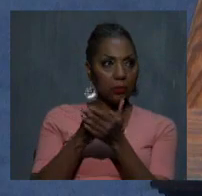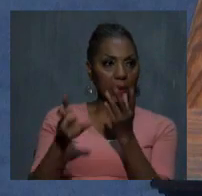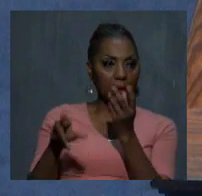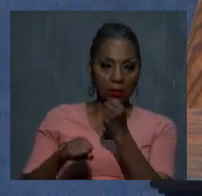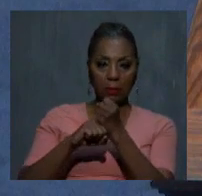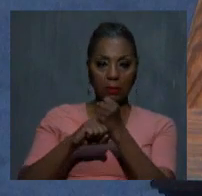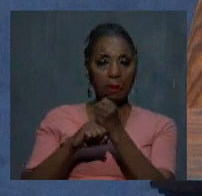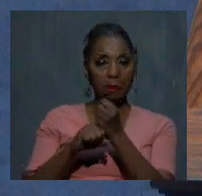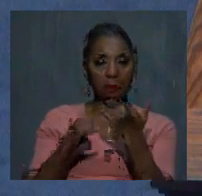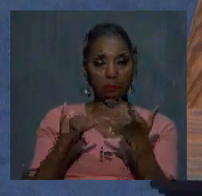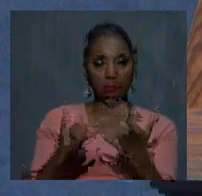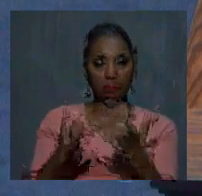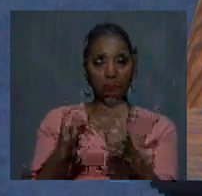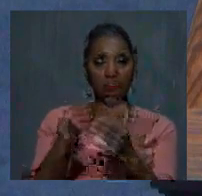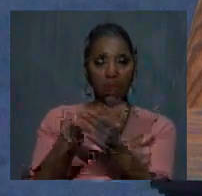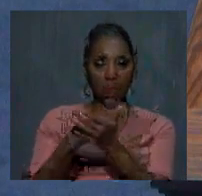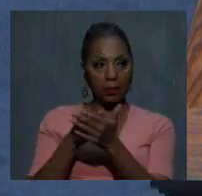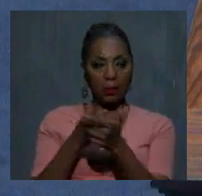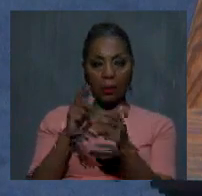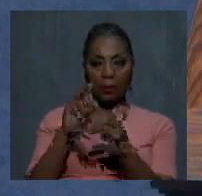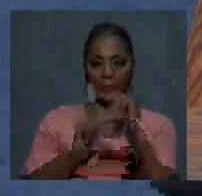funding build